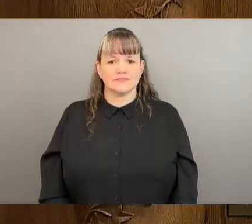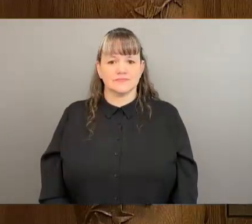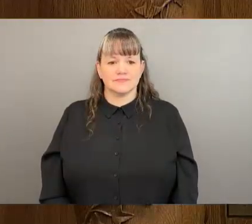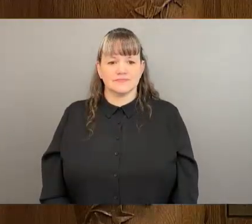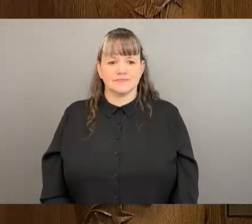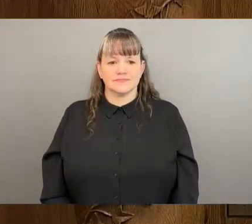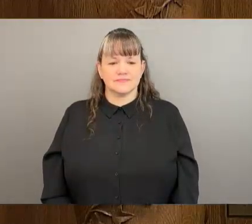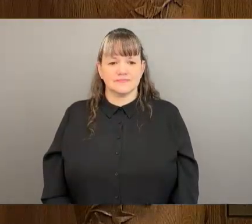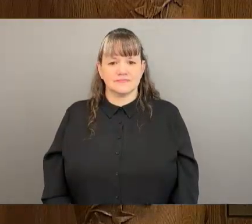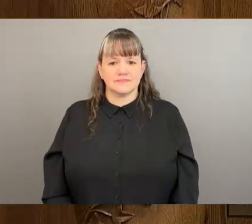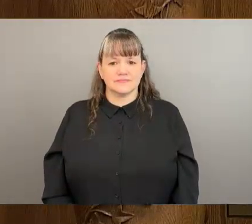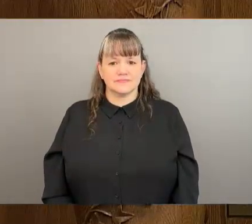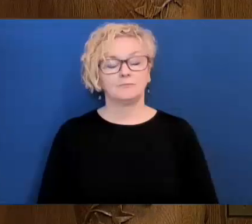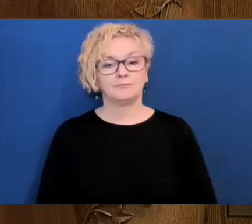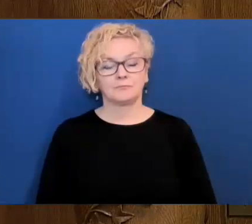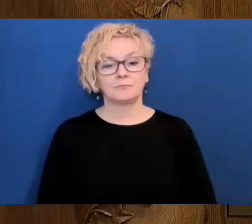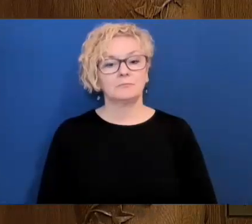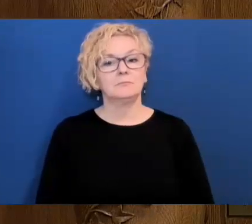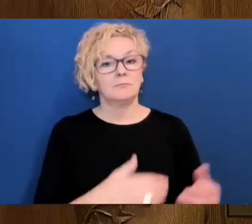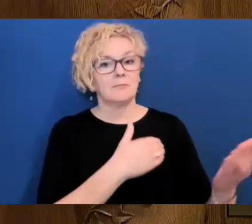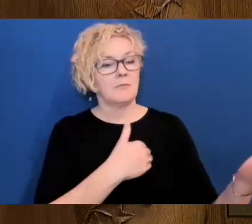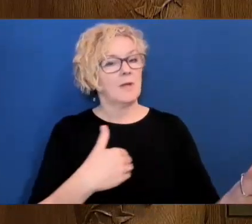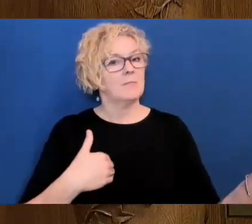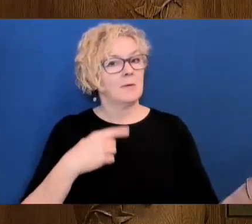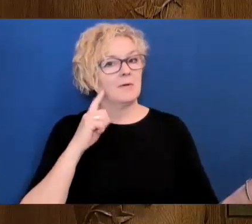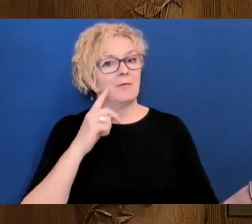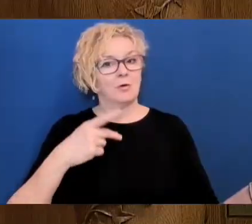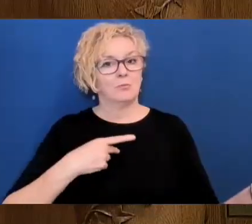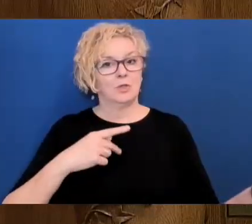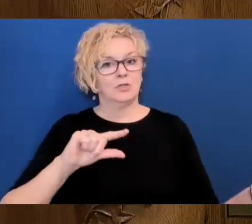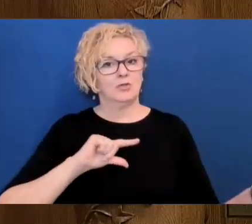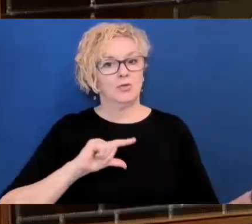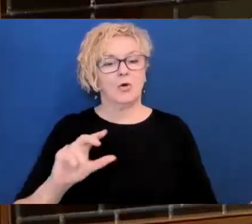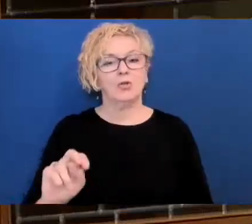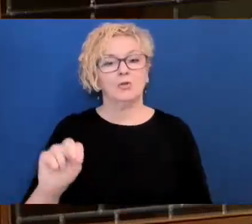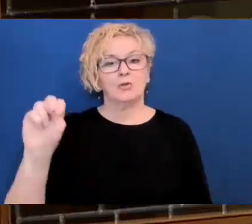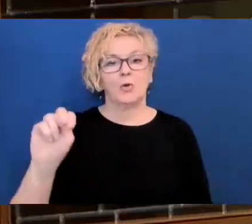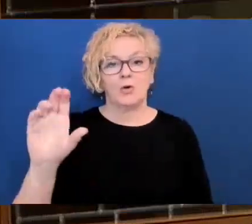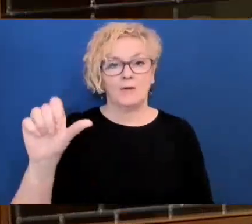Member for Prince George North Caribou. Thank you, Mr. Speaker.